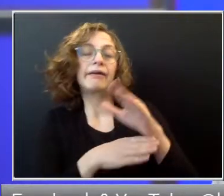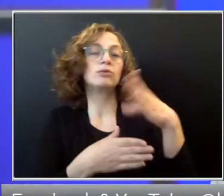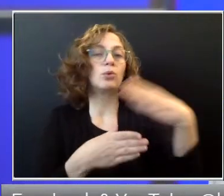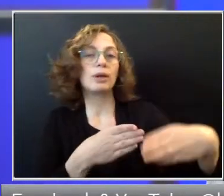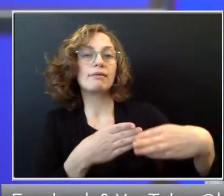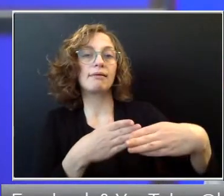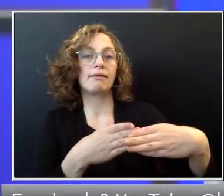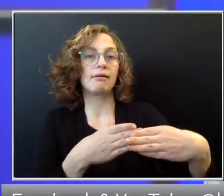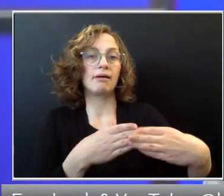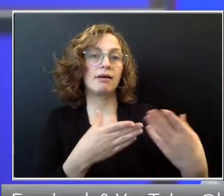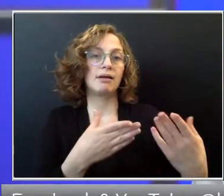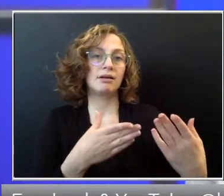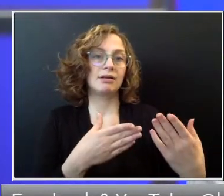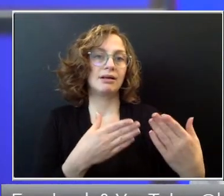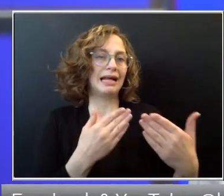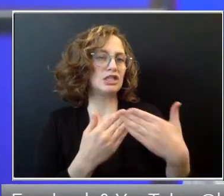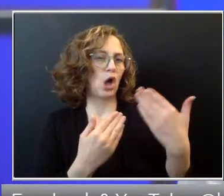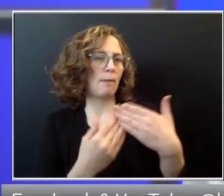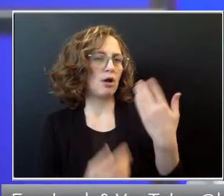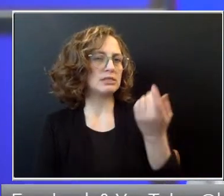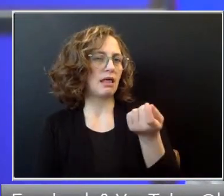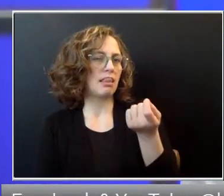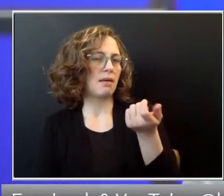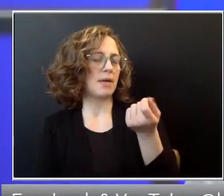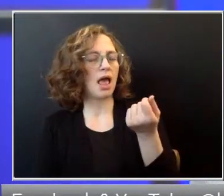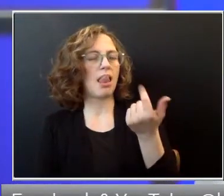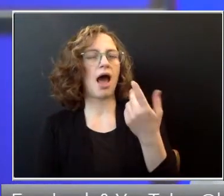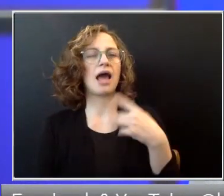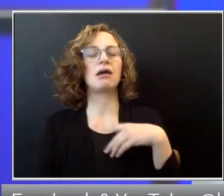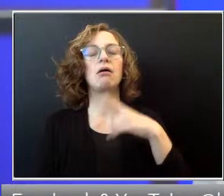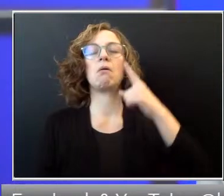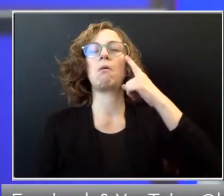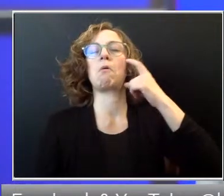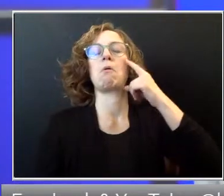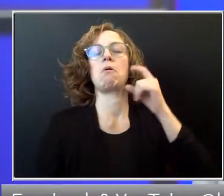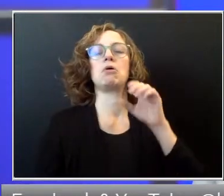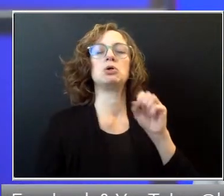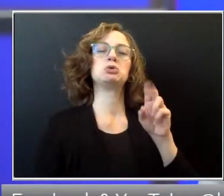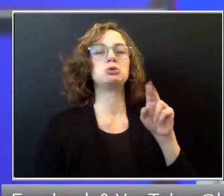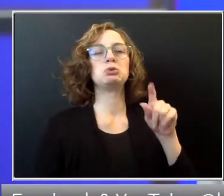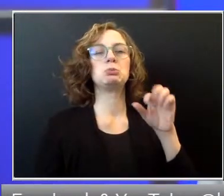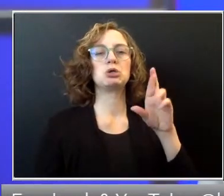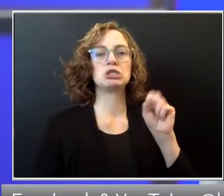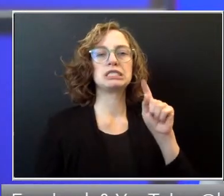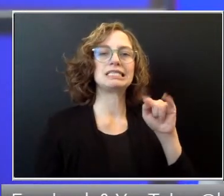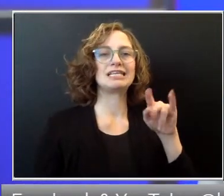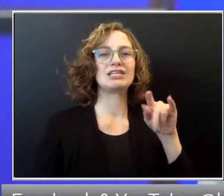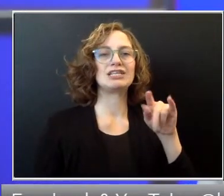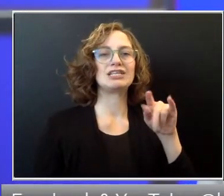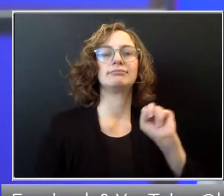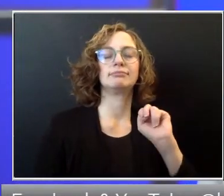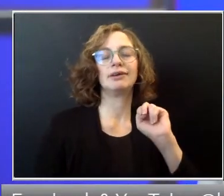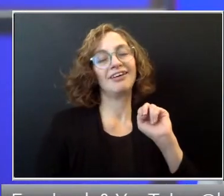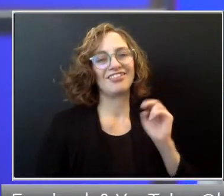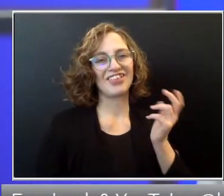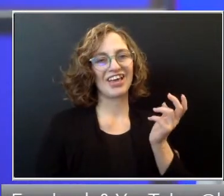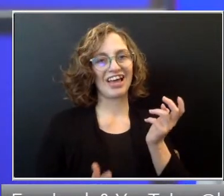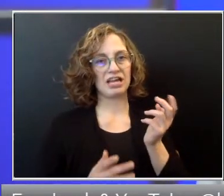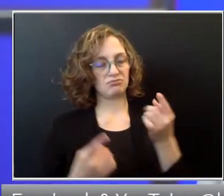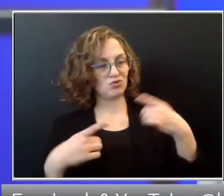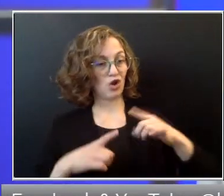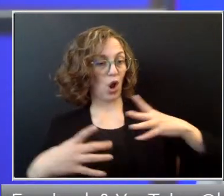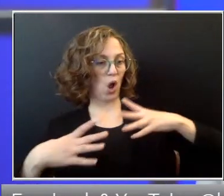It's almost a little bit superstition that around holiday weekends and things seem to pick up in terms of volume,